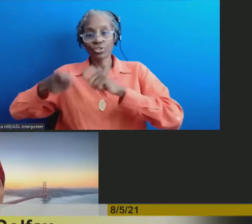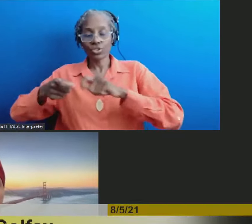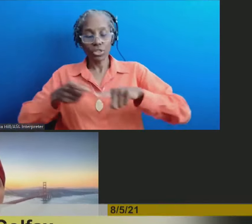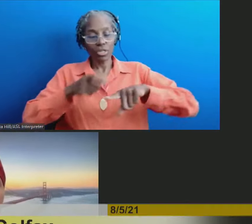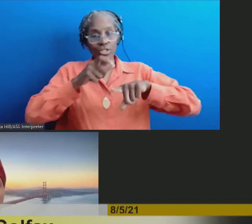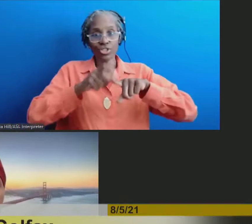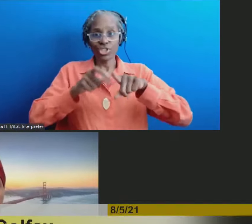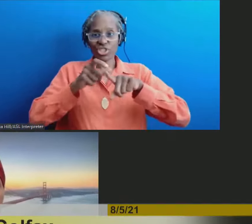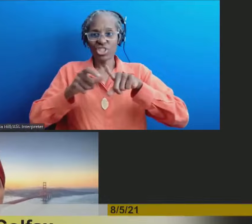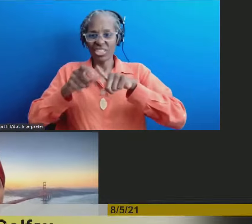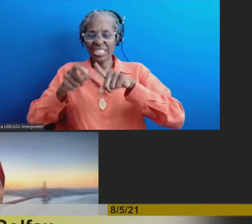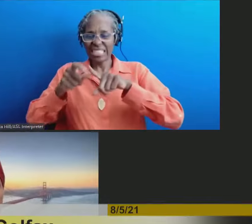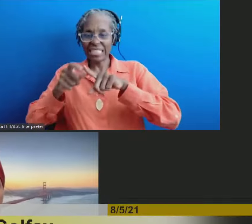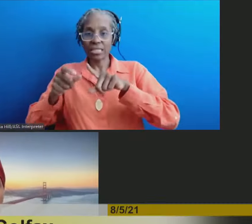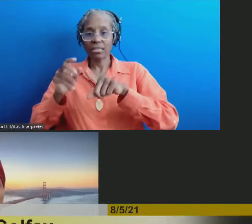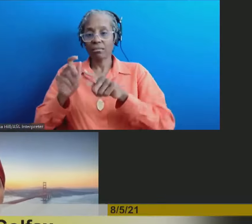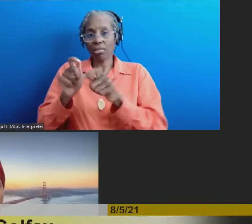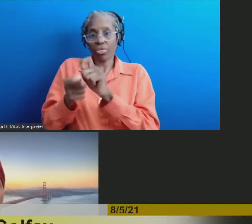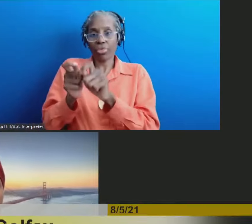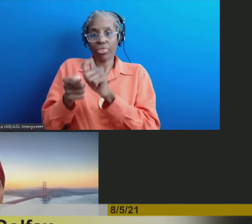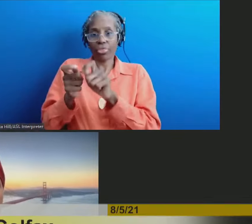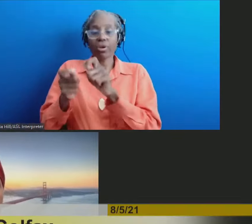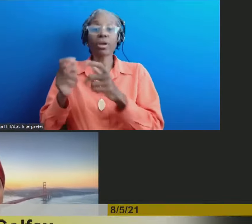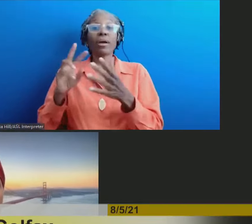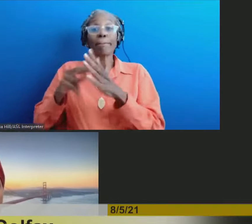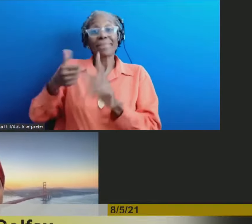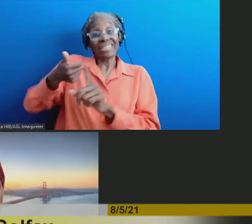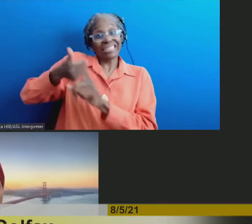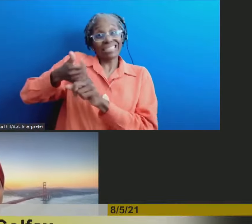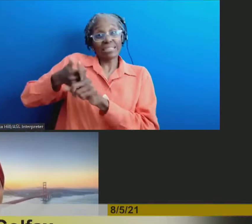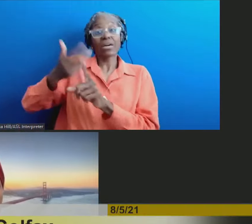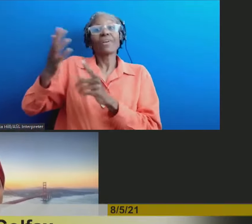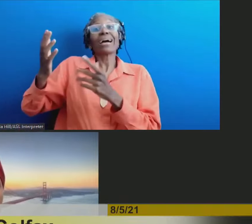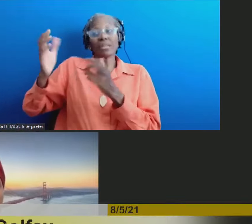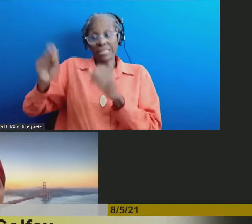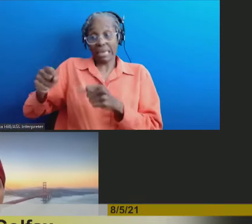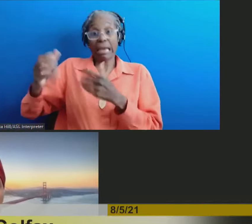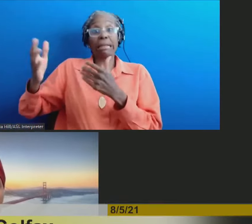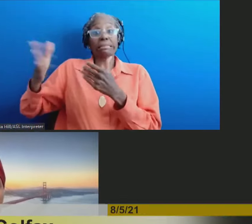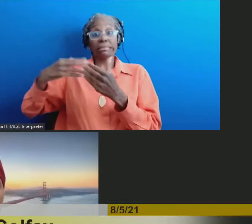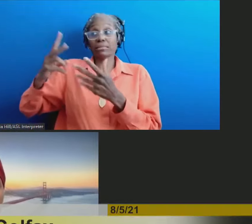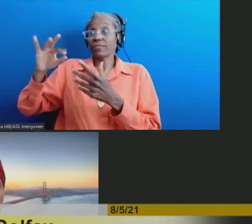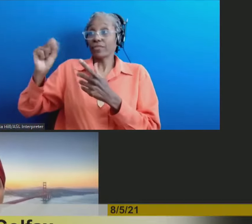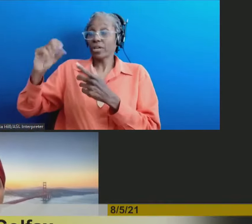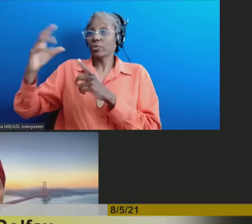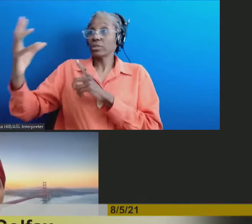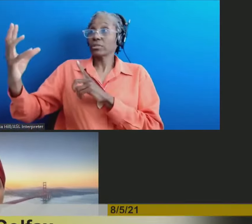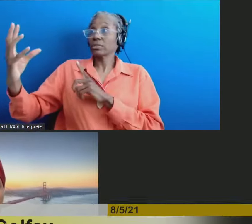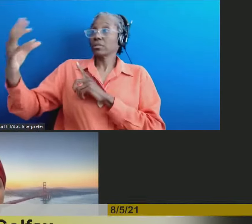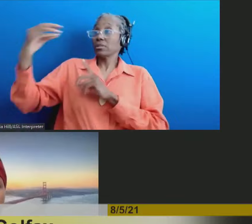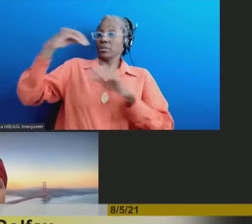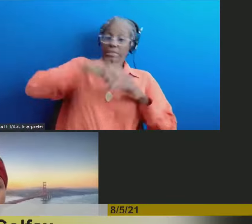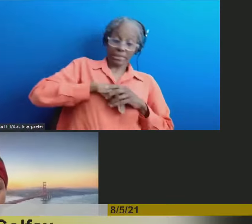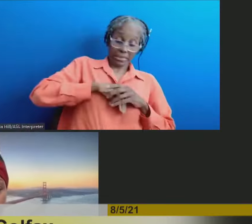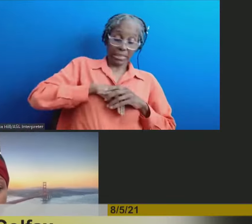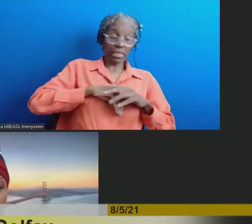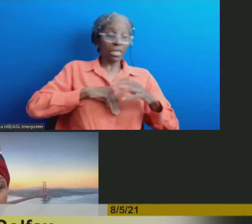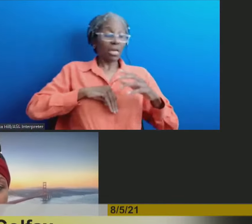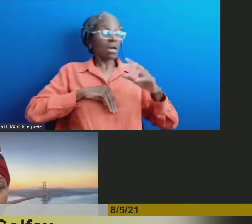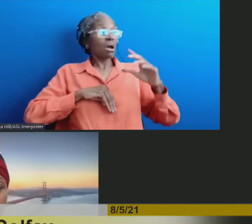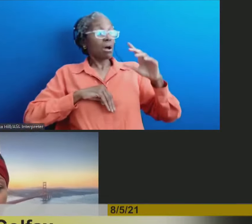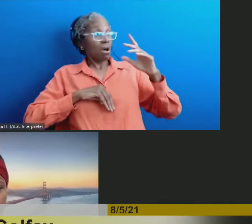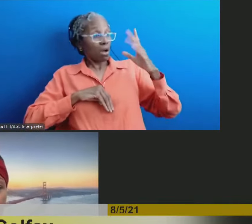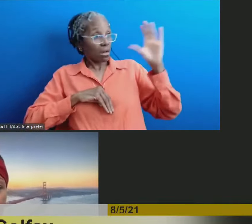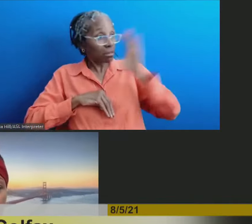the cells in our body. So basically it has created a way to bind even